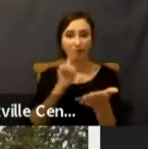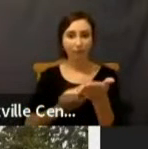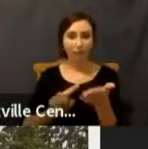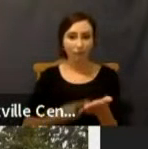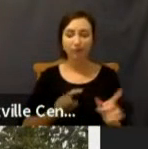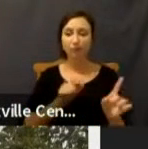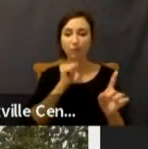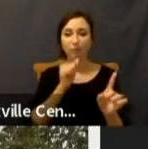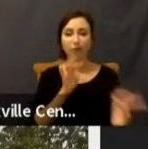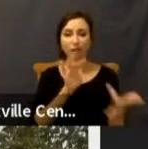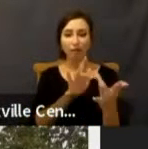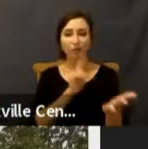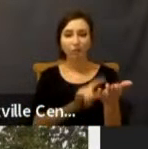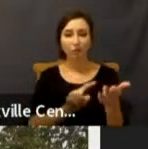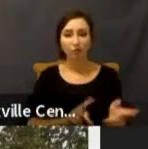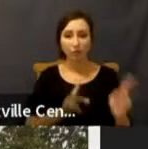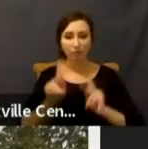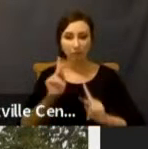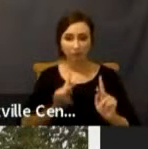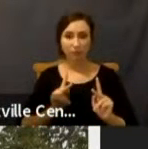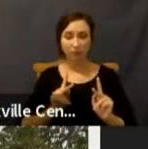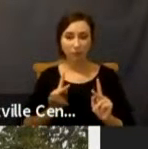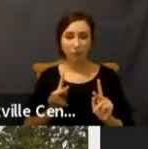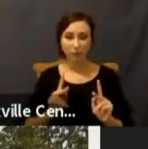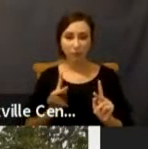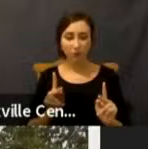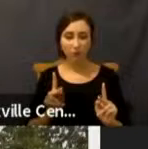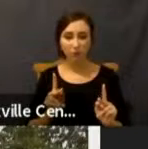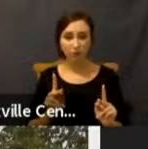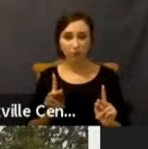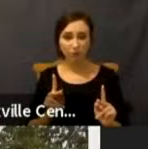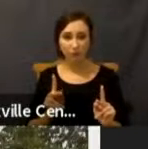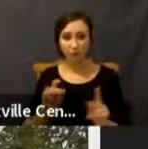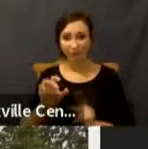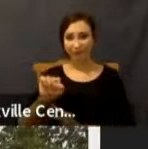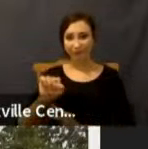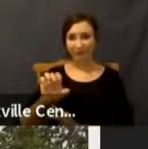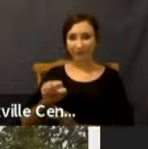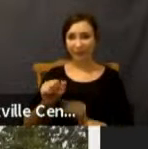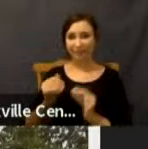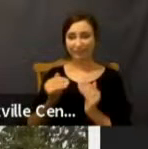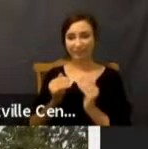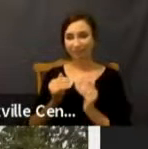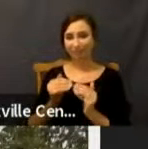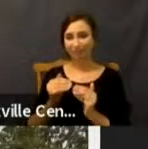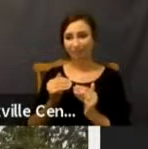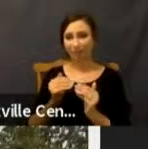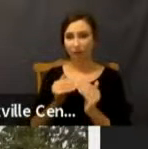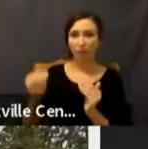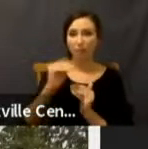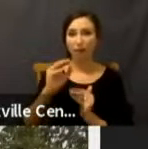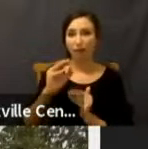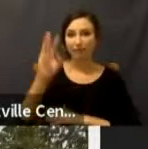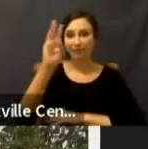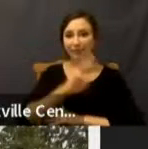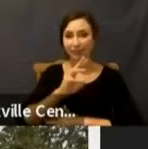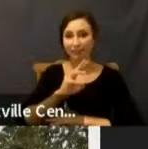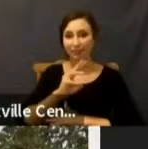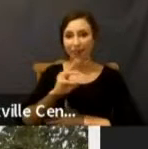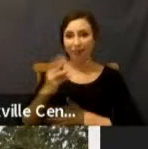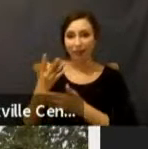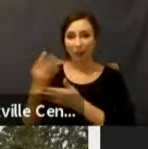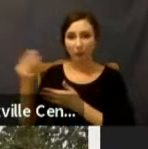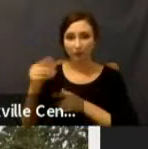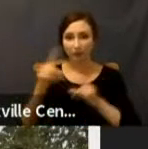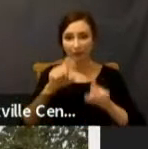we're not contact tracing those folks who are, the case is more than 6 days old from 6 days out from testing once we learn